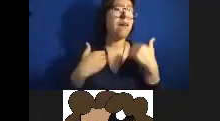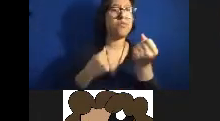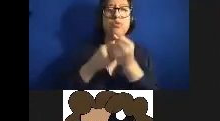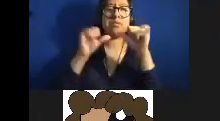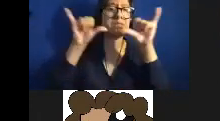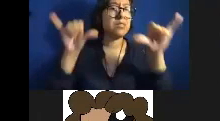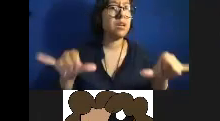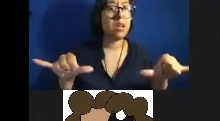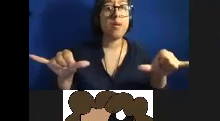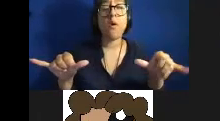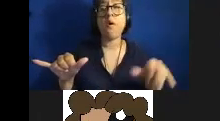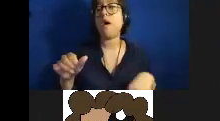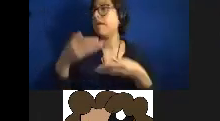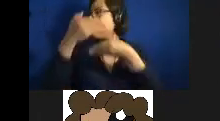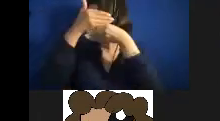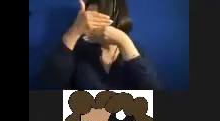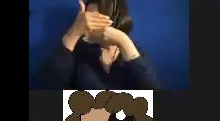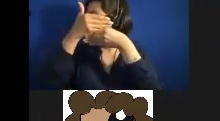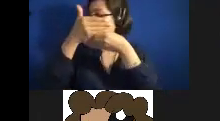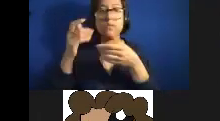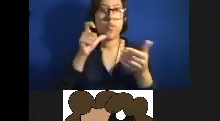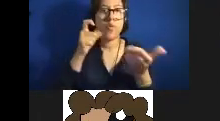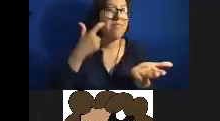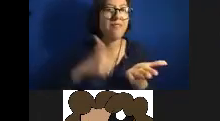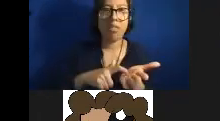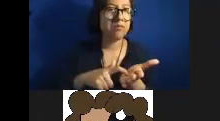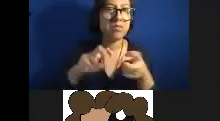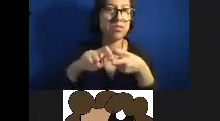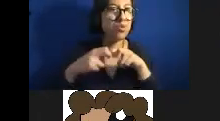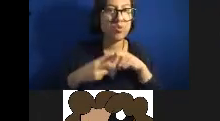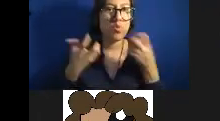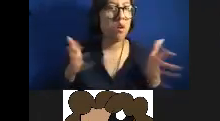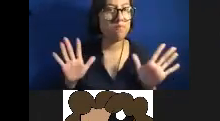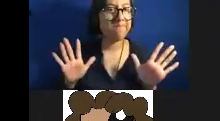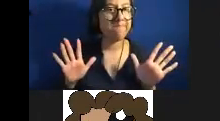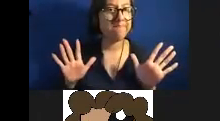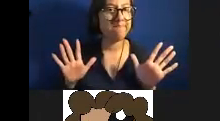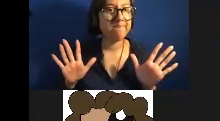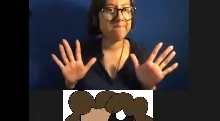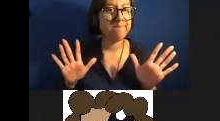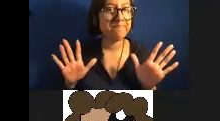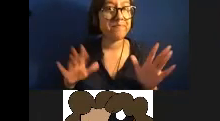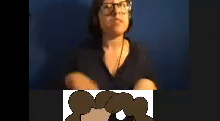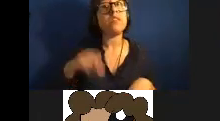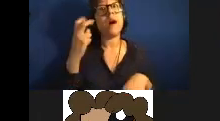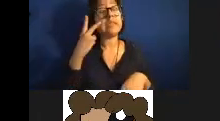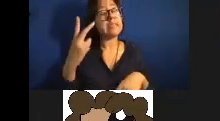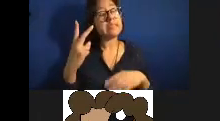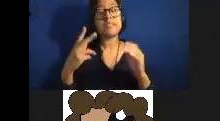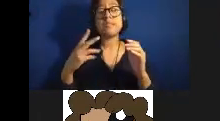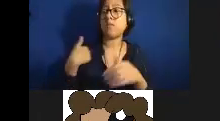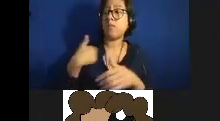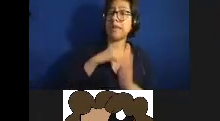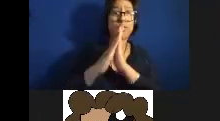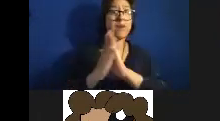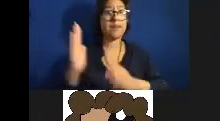want to acknowledge that the problem exists. And when you do, I want to see that we all band together as a community